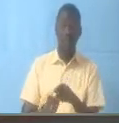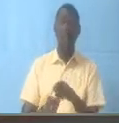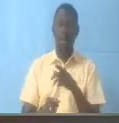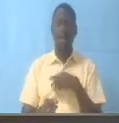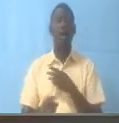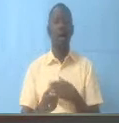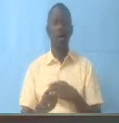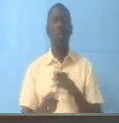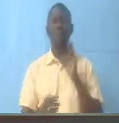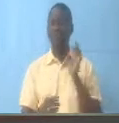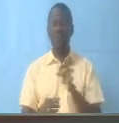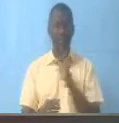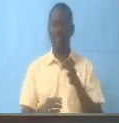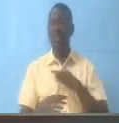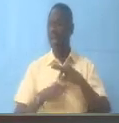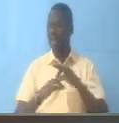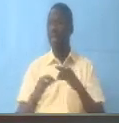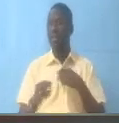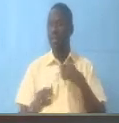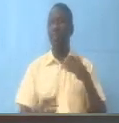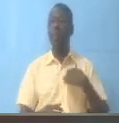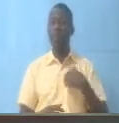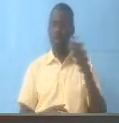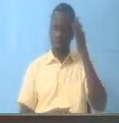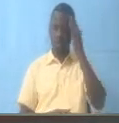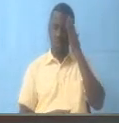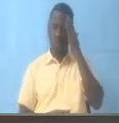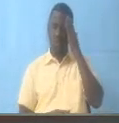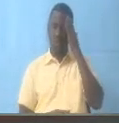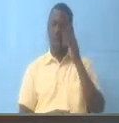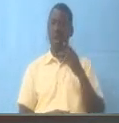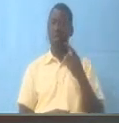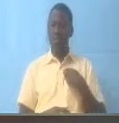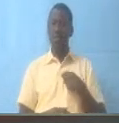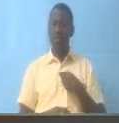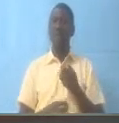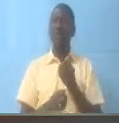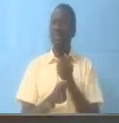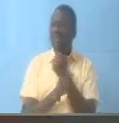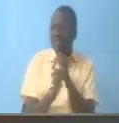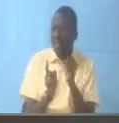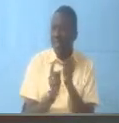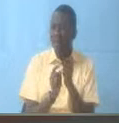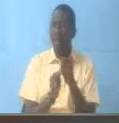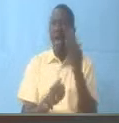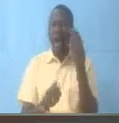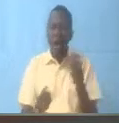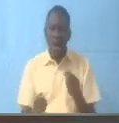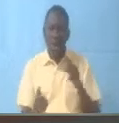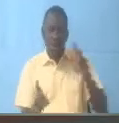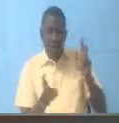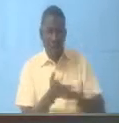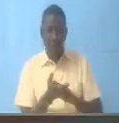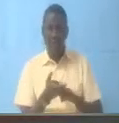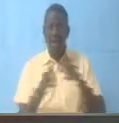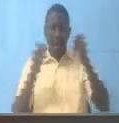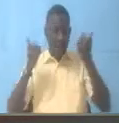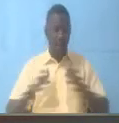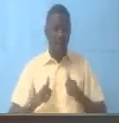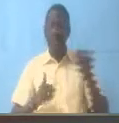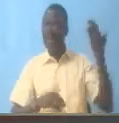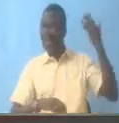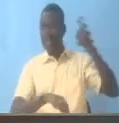and so we felt we were safe to consider evidence, hard evidence, on the ground at that